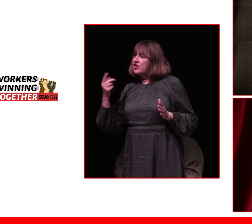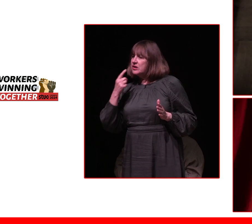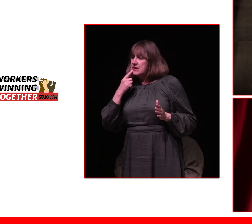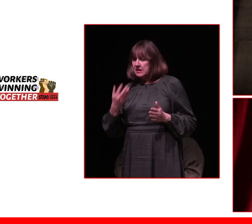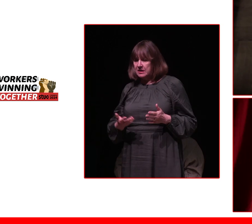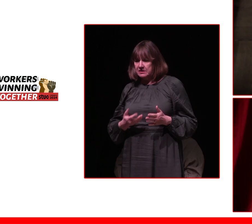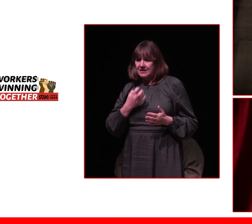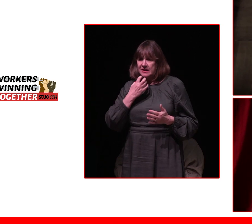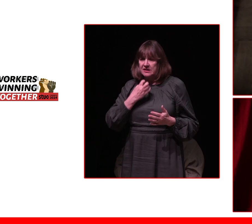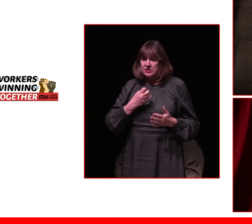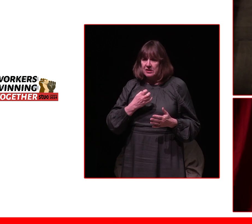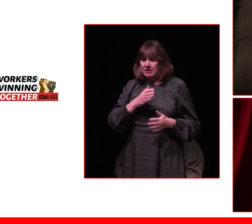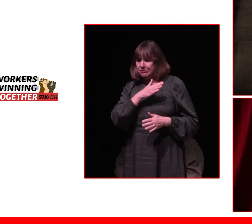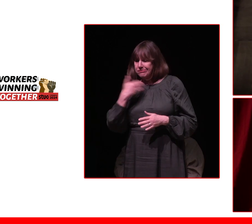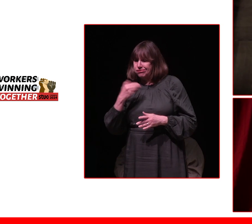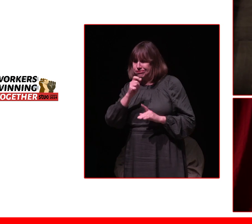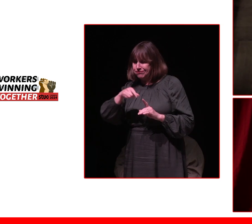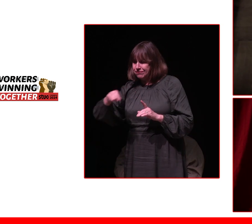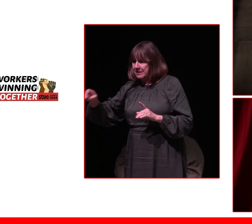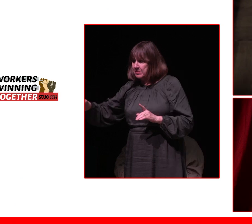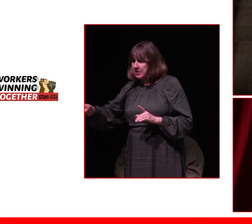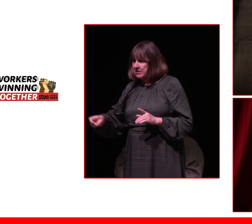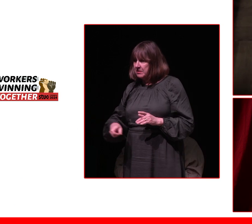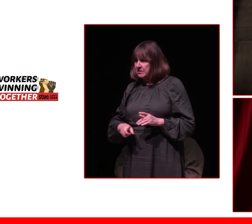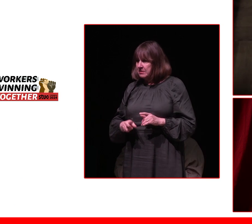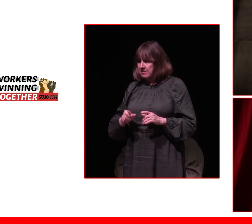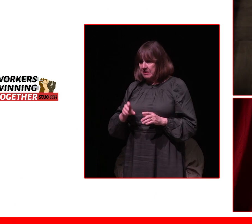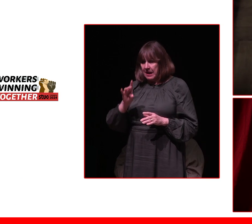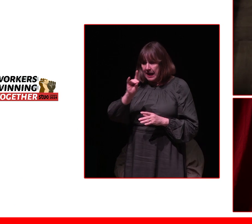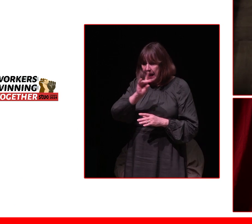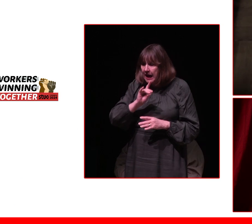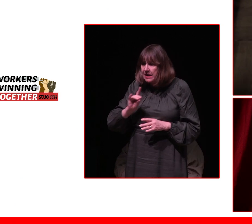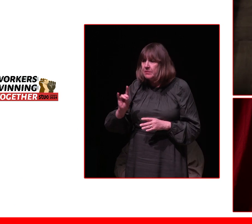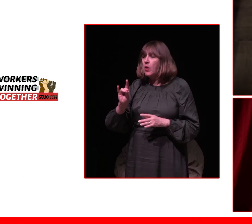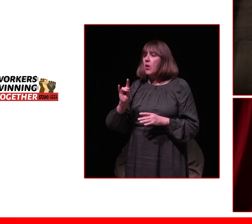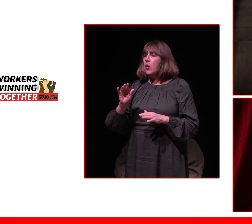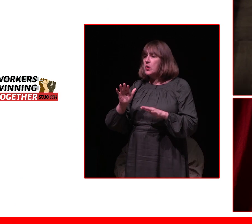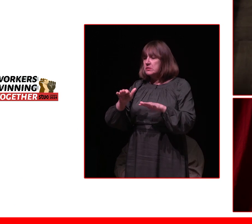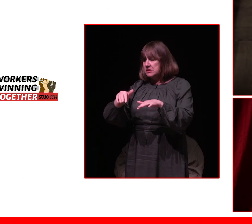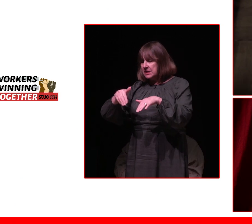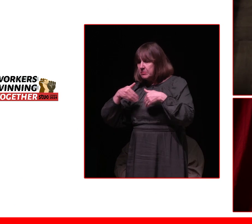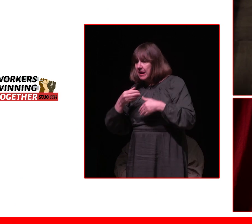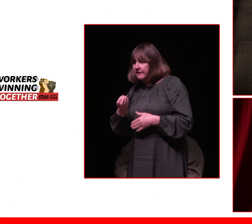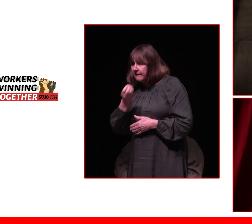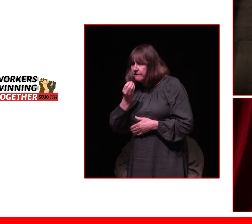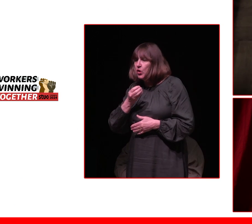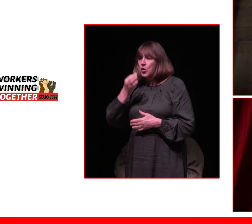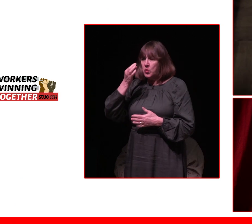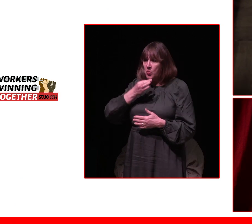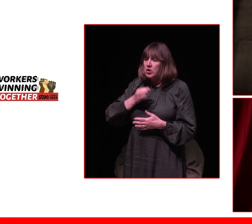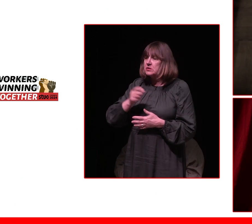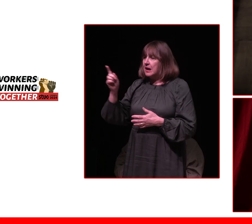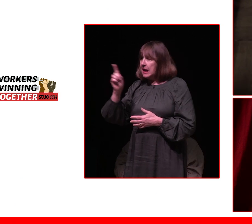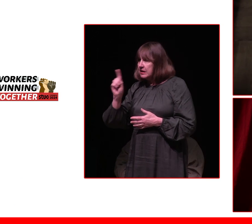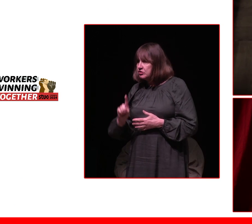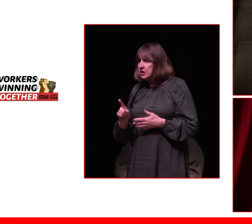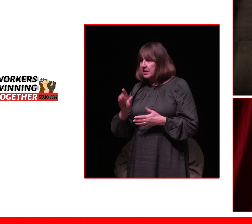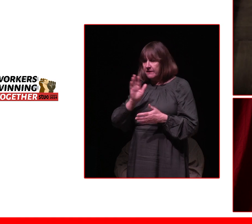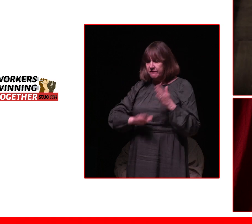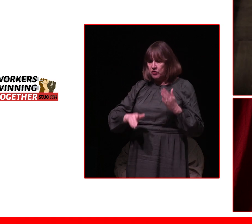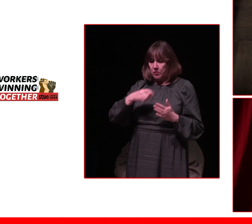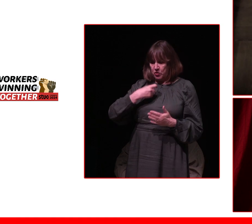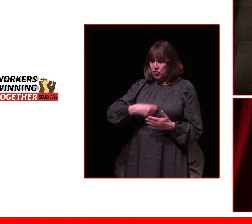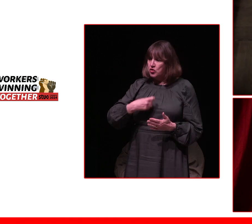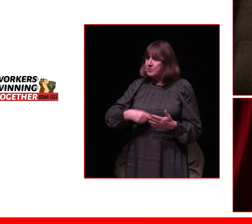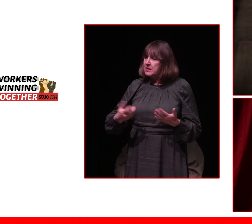committing genocidal actions, killing animals, depriving food, water, electricity from UN, and the